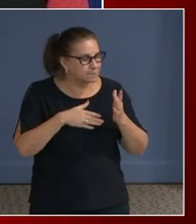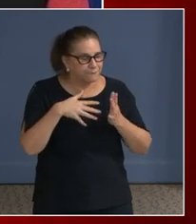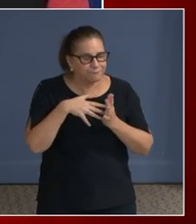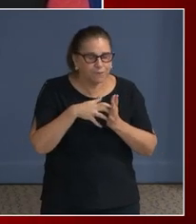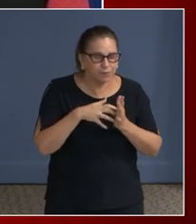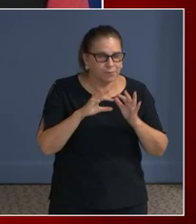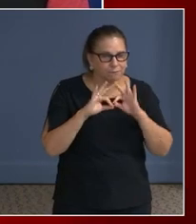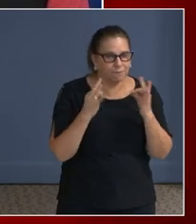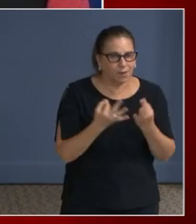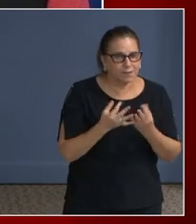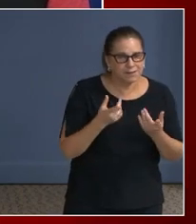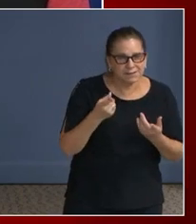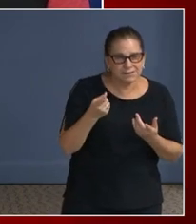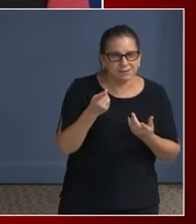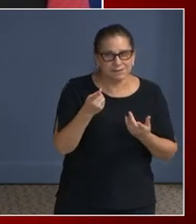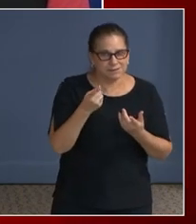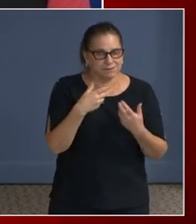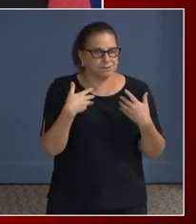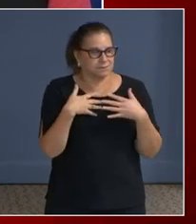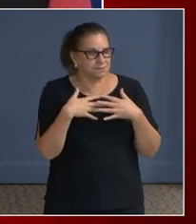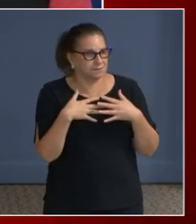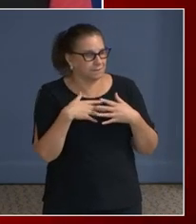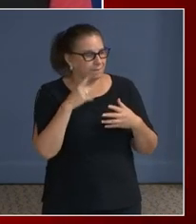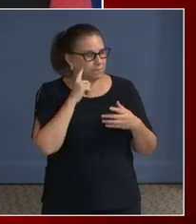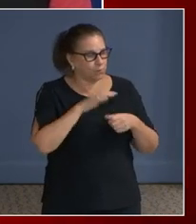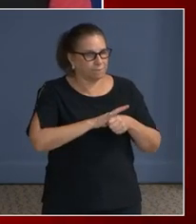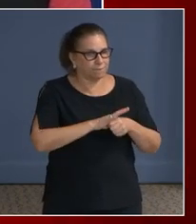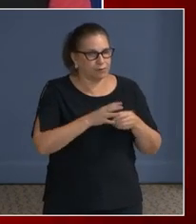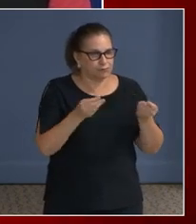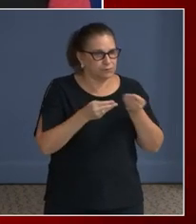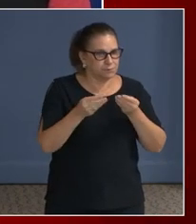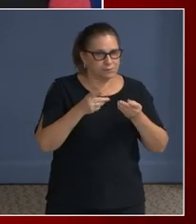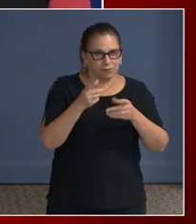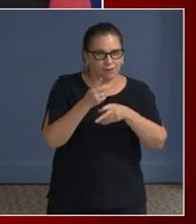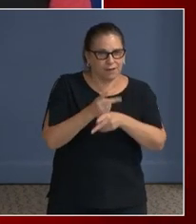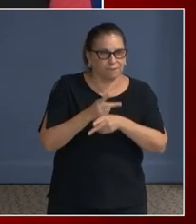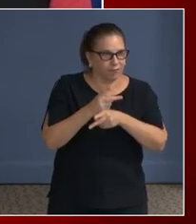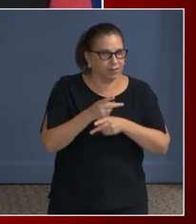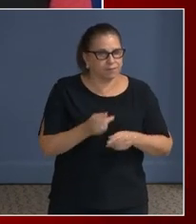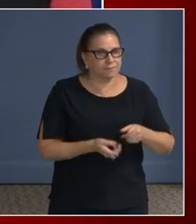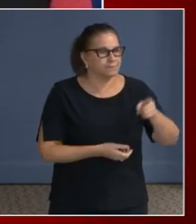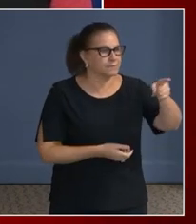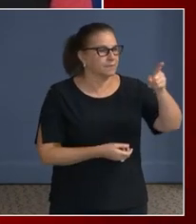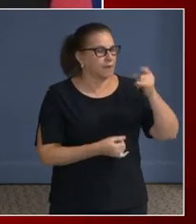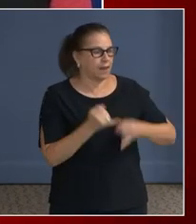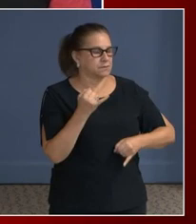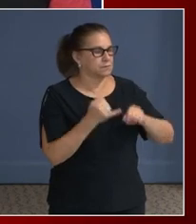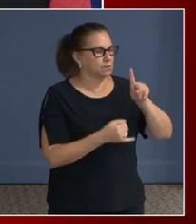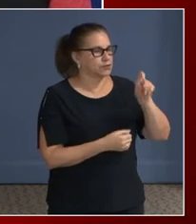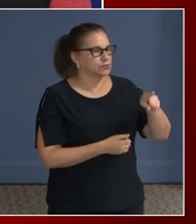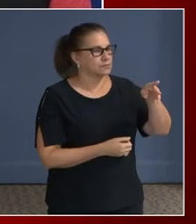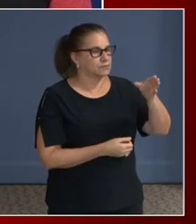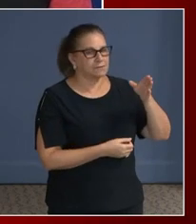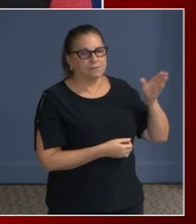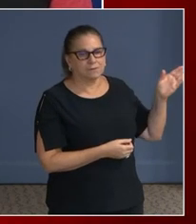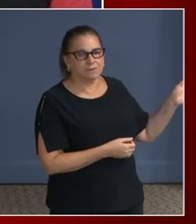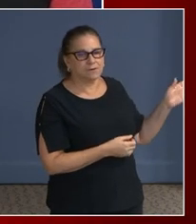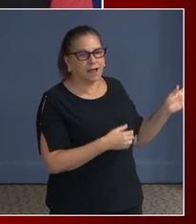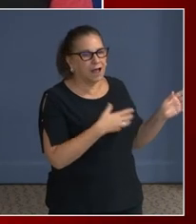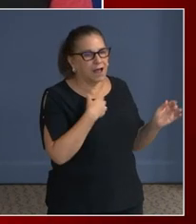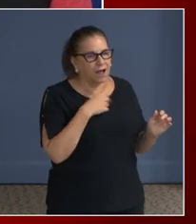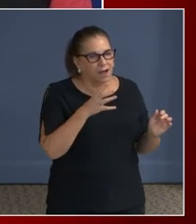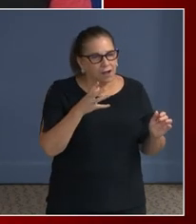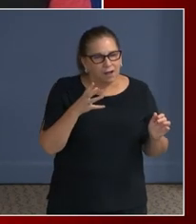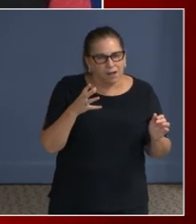transmission of COVID. Okay. Sam, did you have one last one? I have one last question. We're seeing that